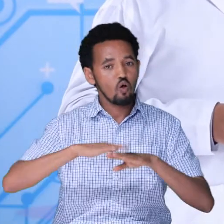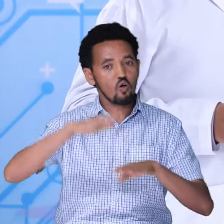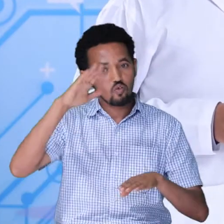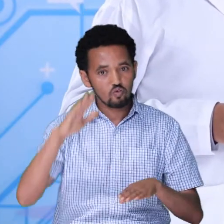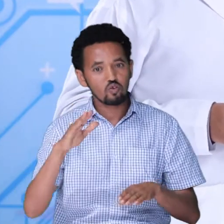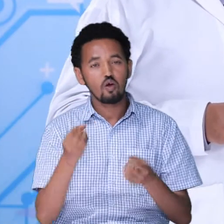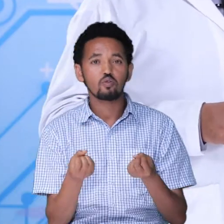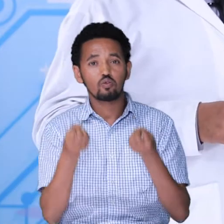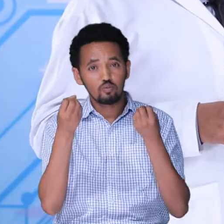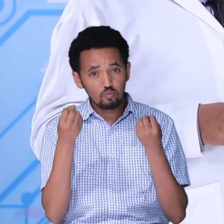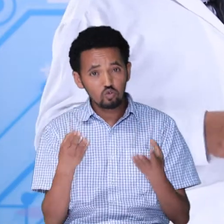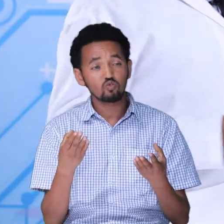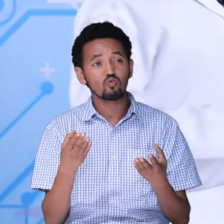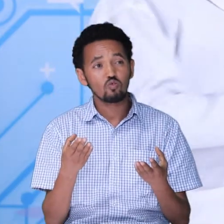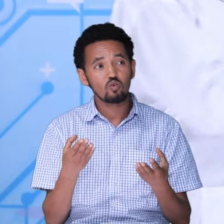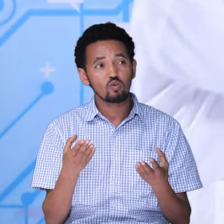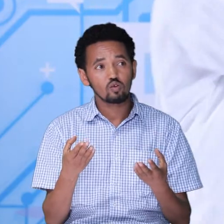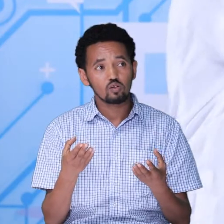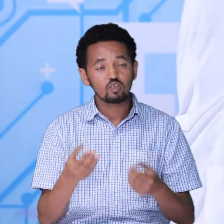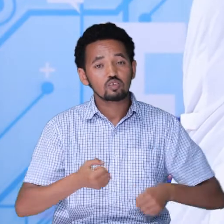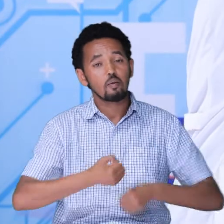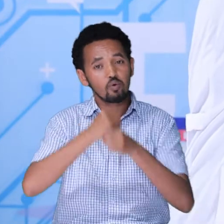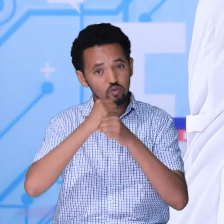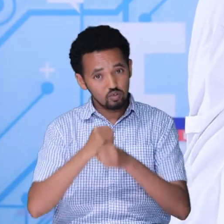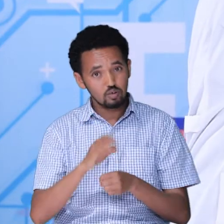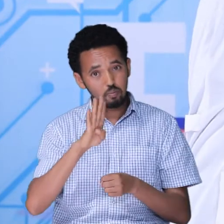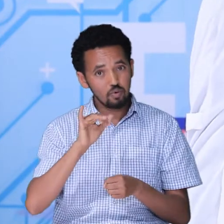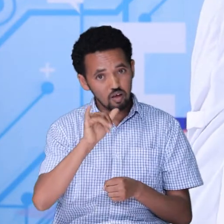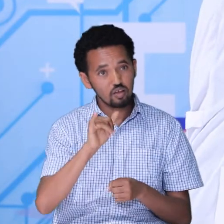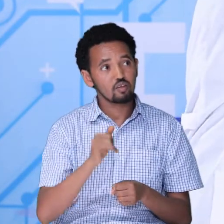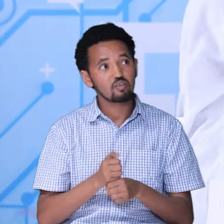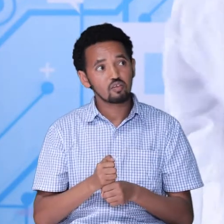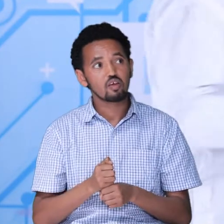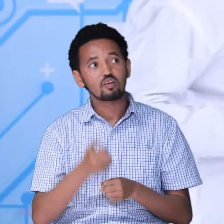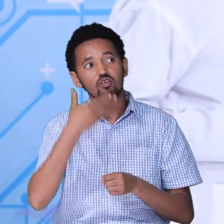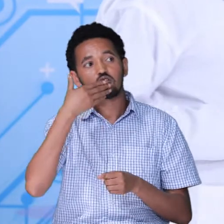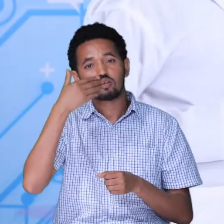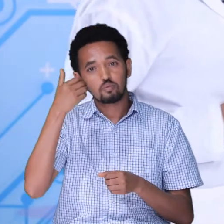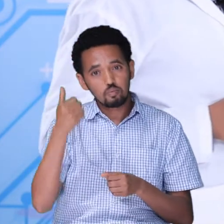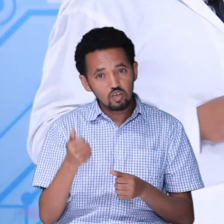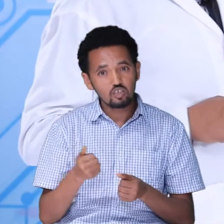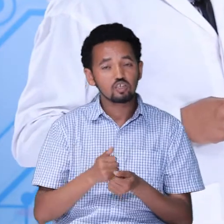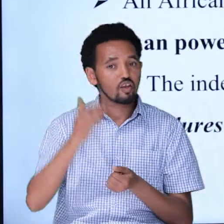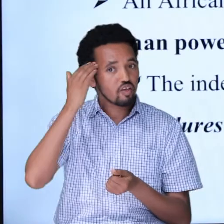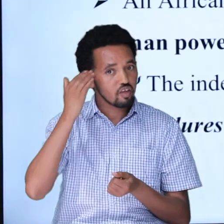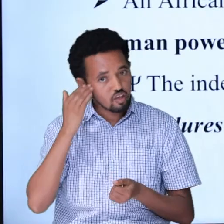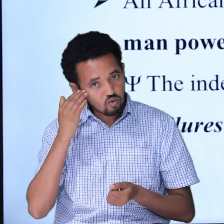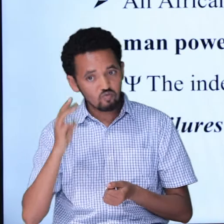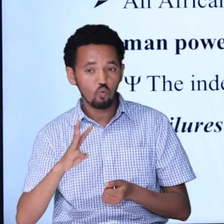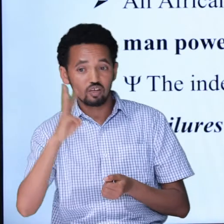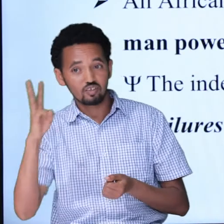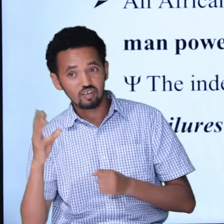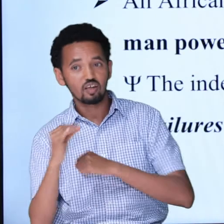of African countries was supported by the foreign aid, especially the aid of Western